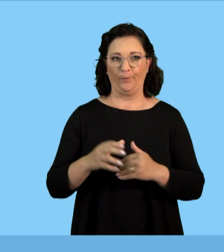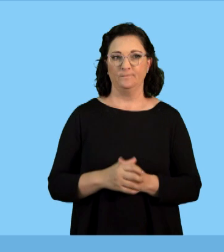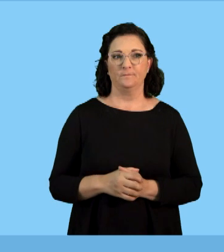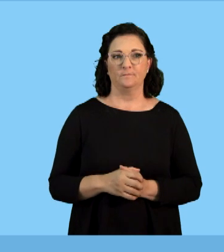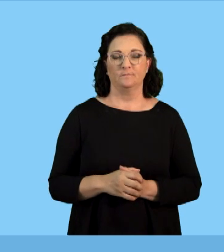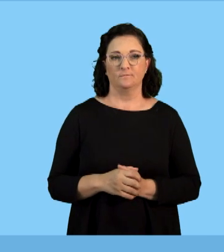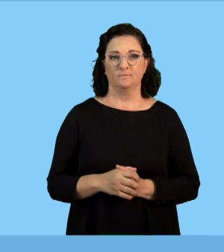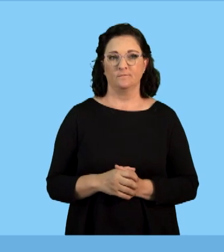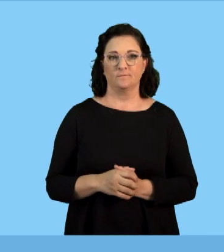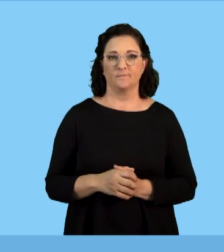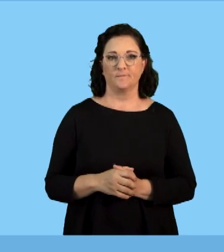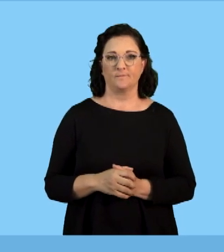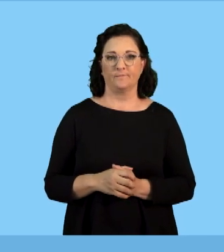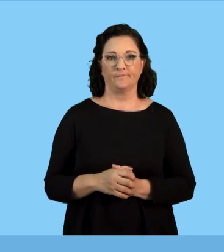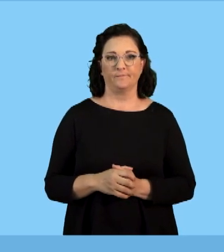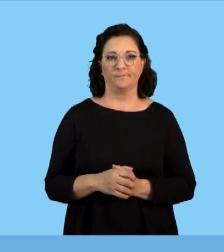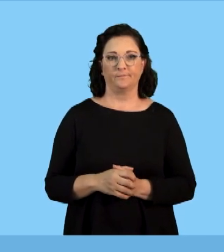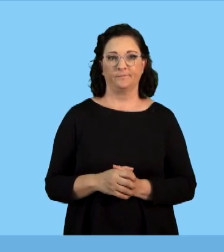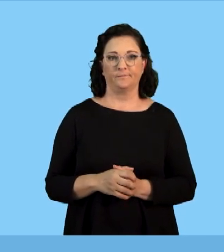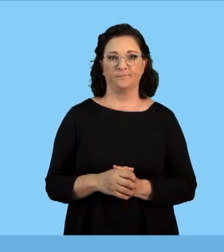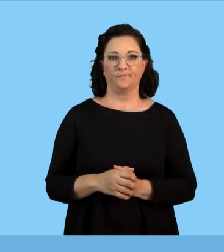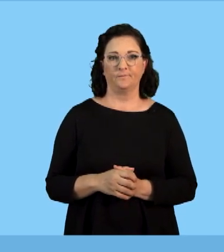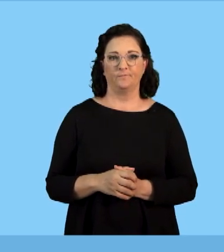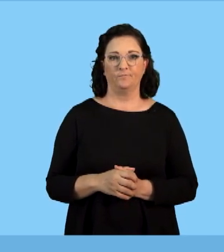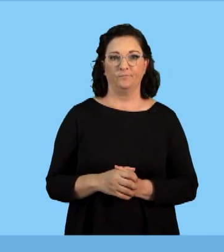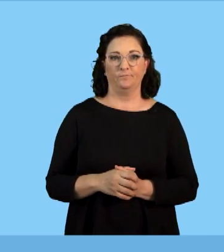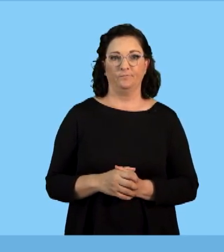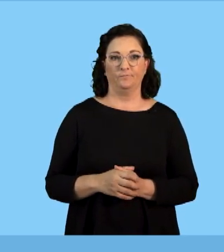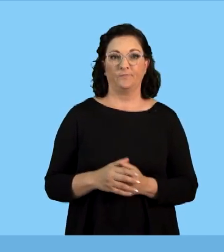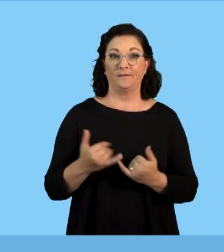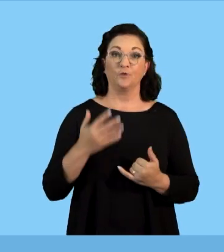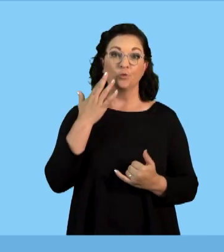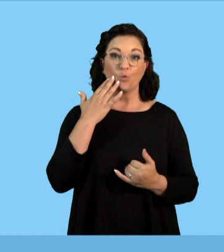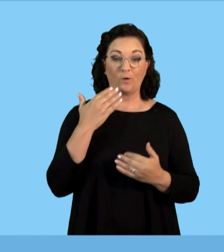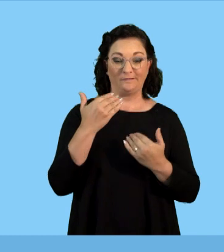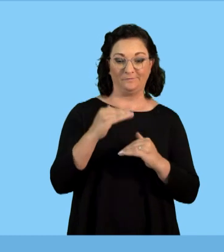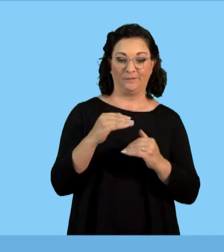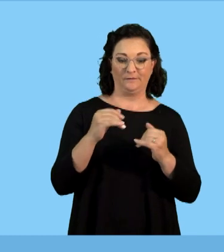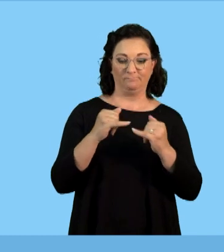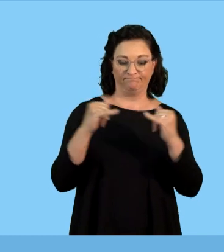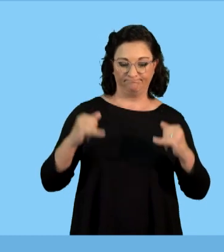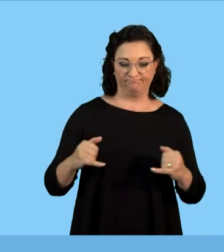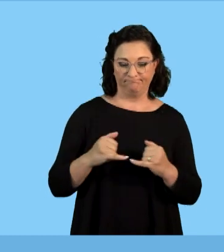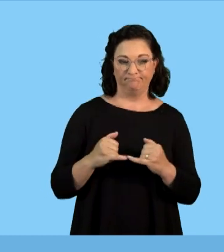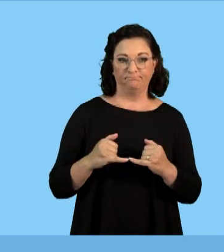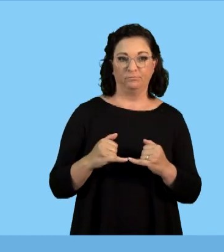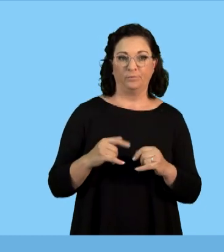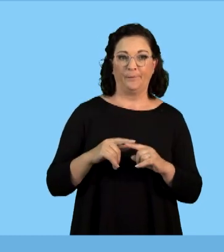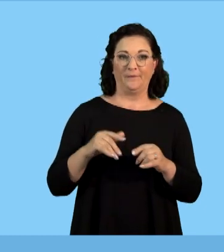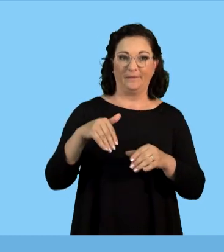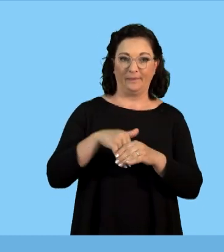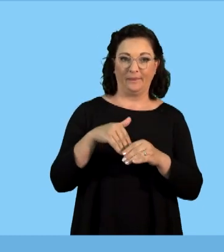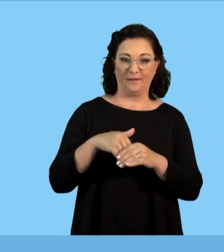than one pathway for the electrons to flow. Now, when we are constructing a parallel circuit, we say the components are